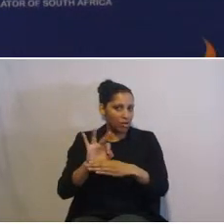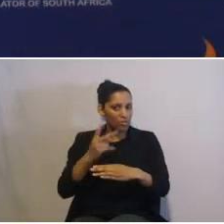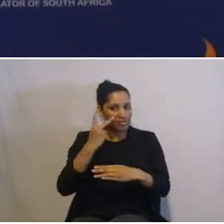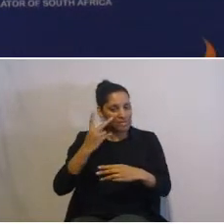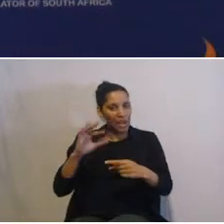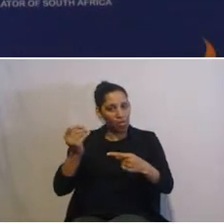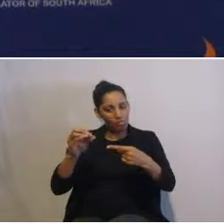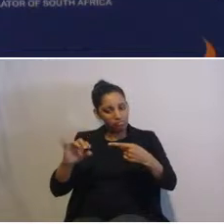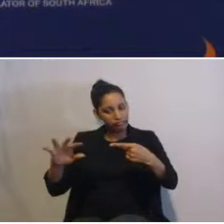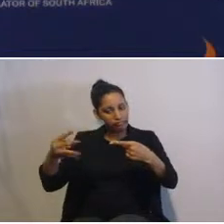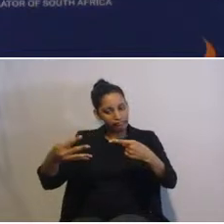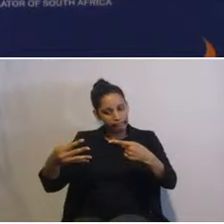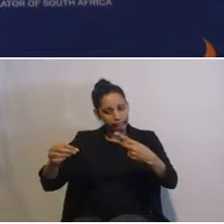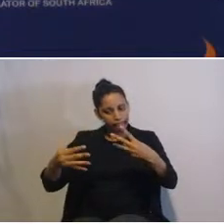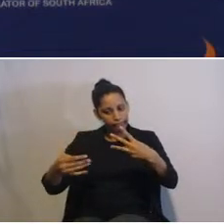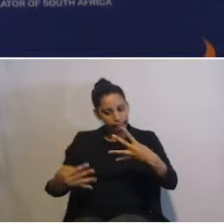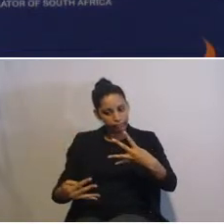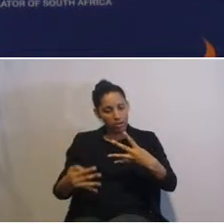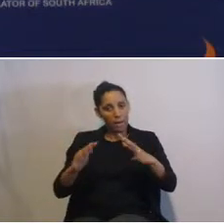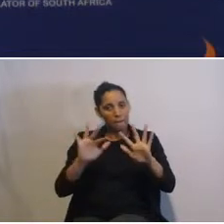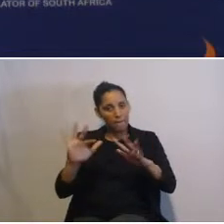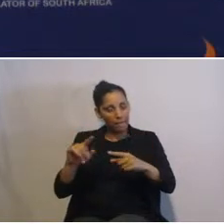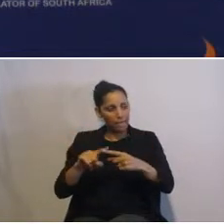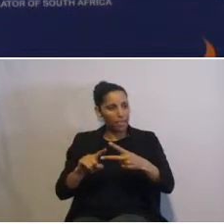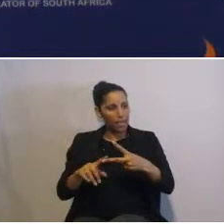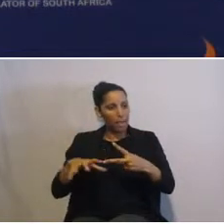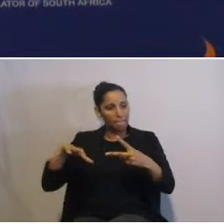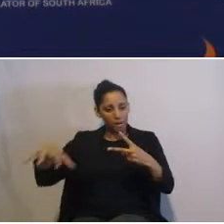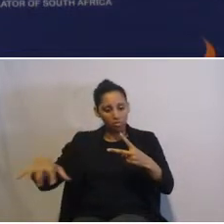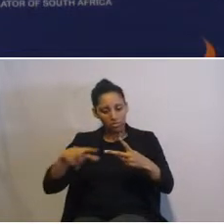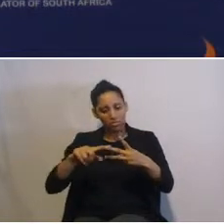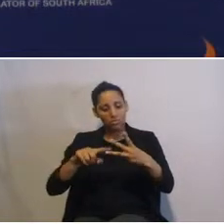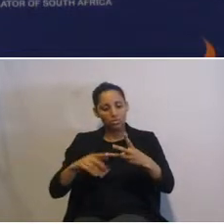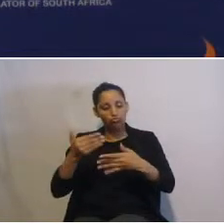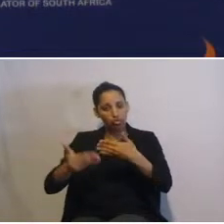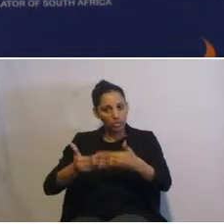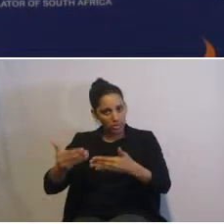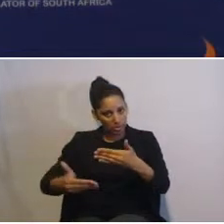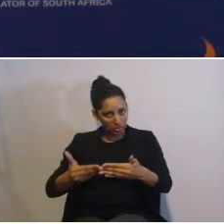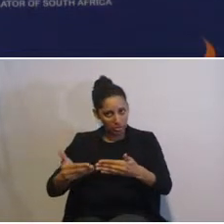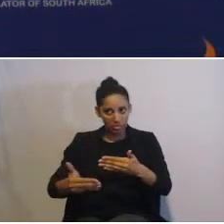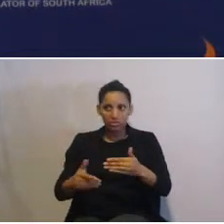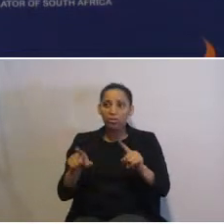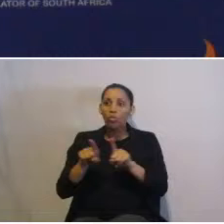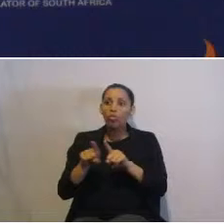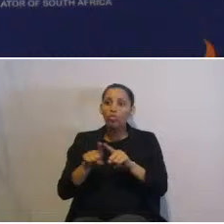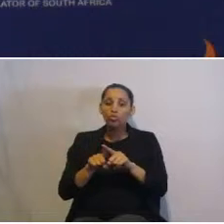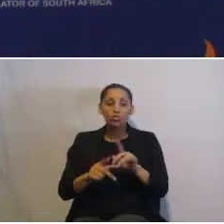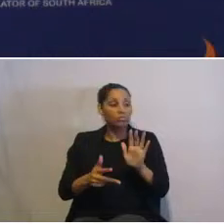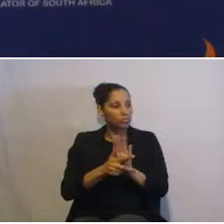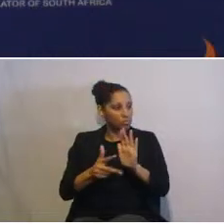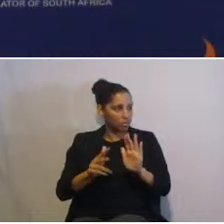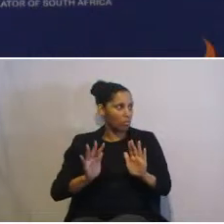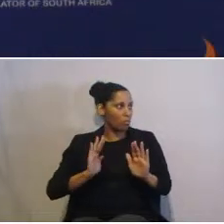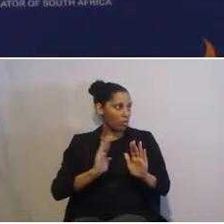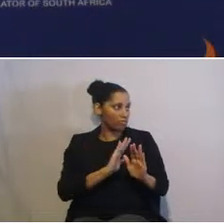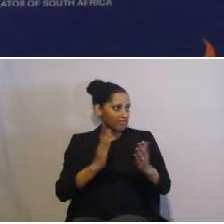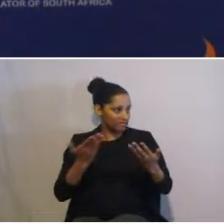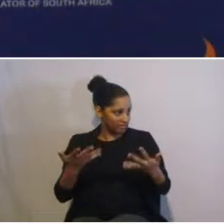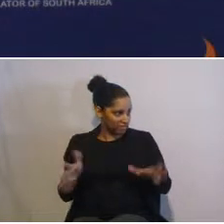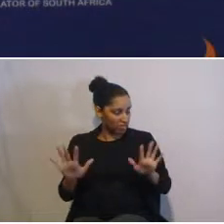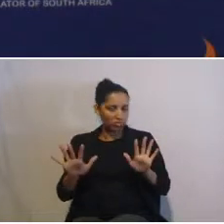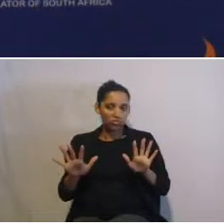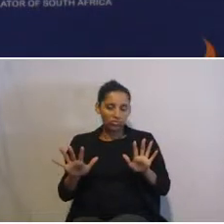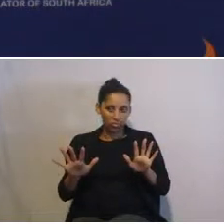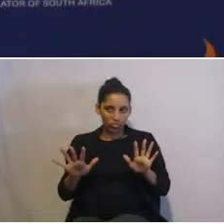the components around the people, the plant and processes, and as approved by the board, us